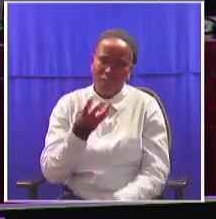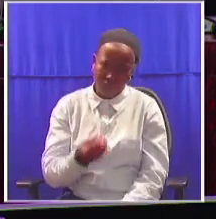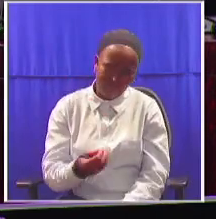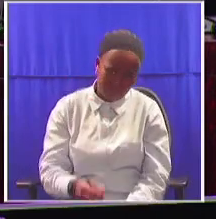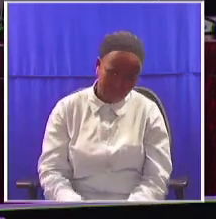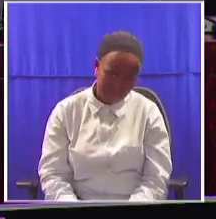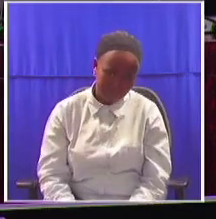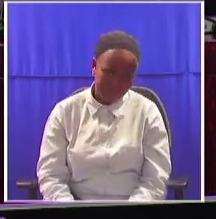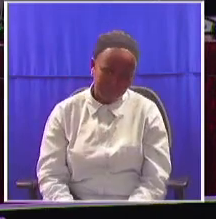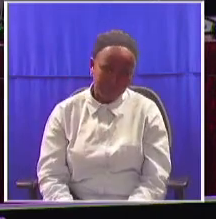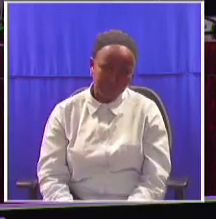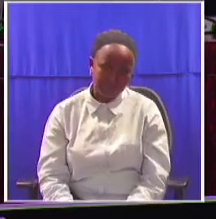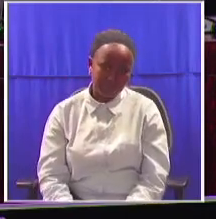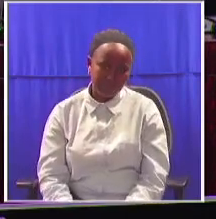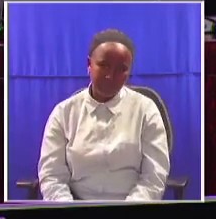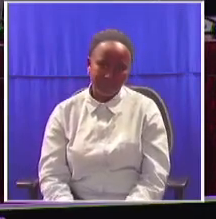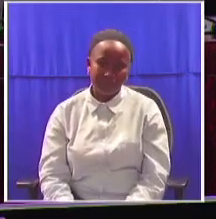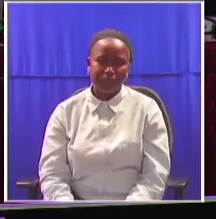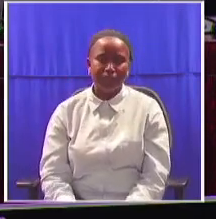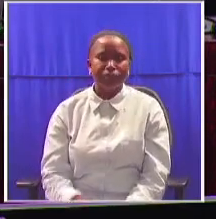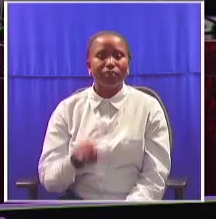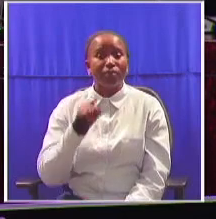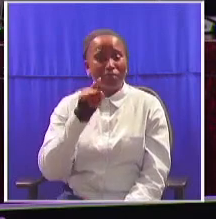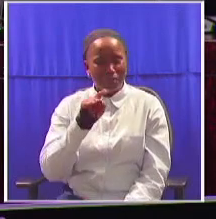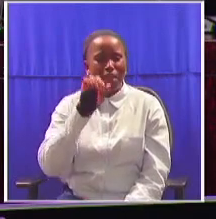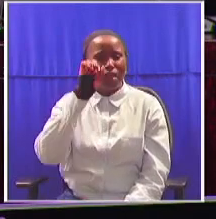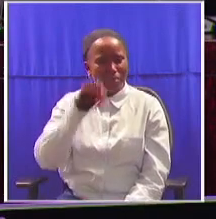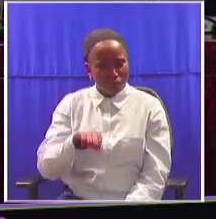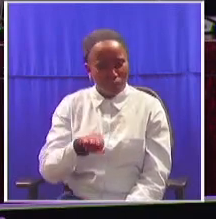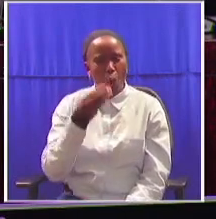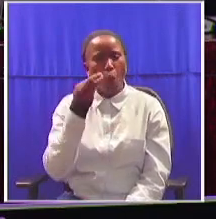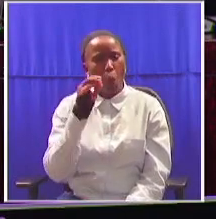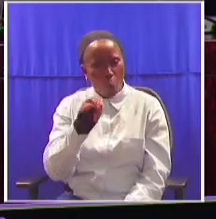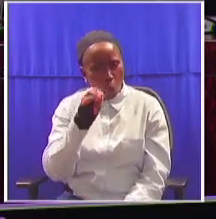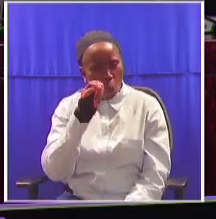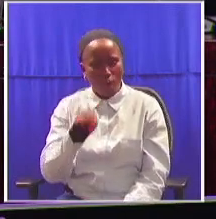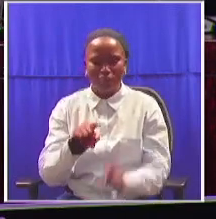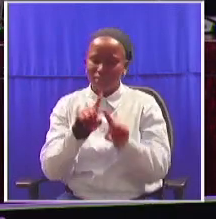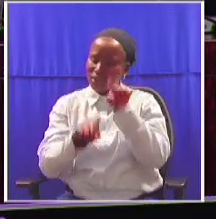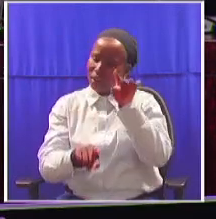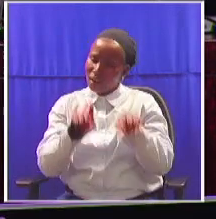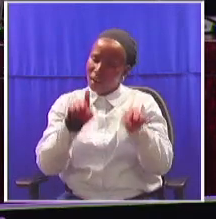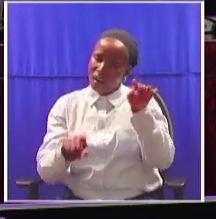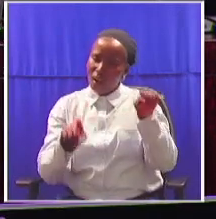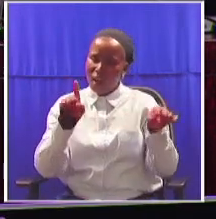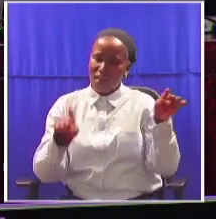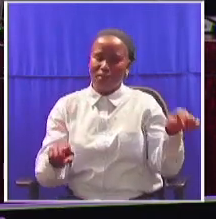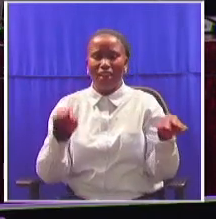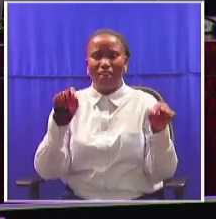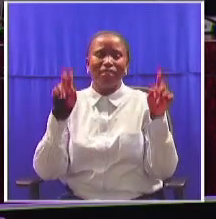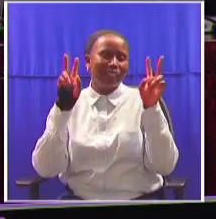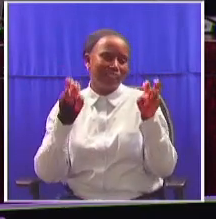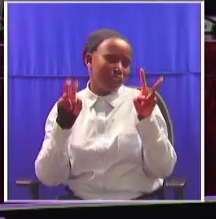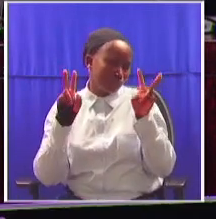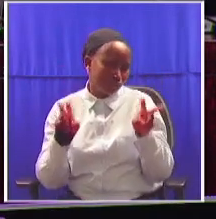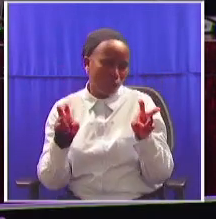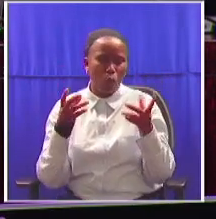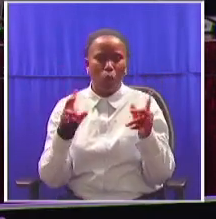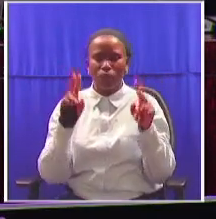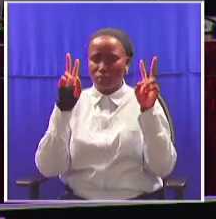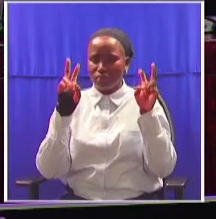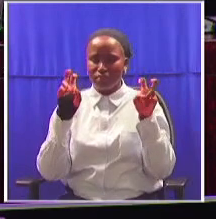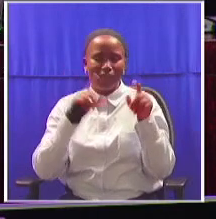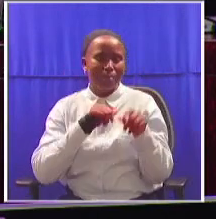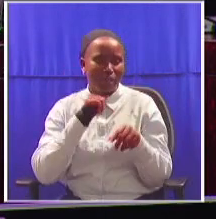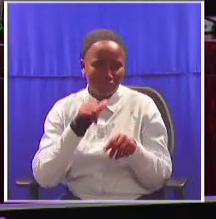With a view to dealing with various matters that have to do with our international relations, I